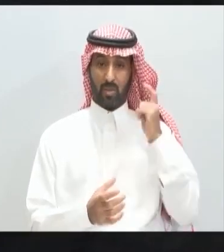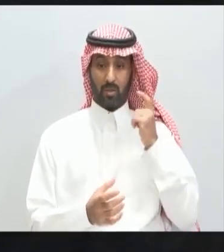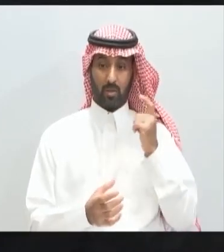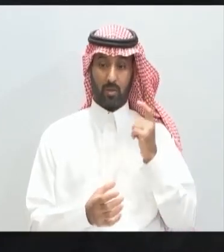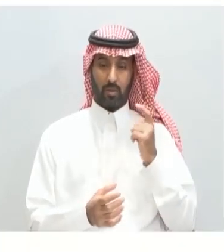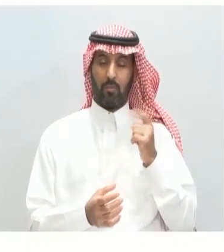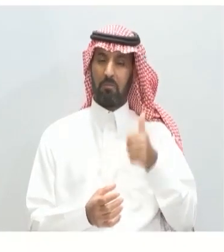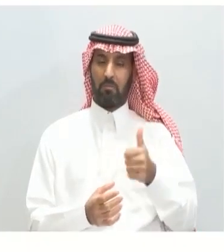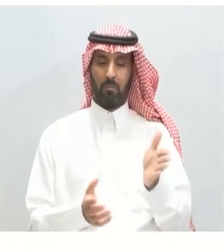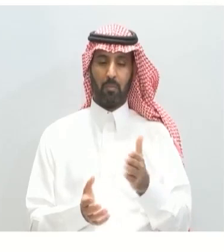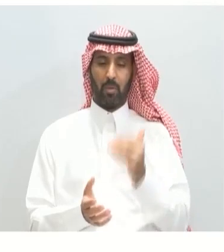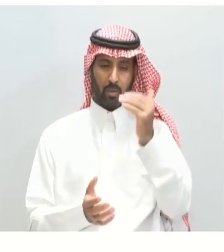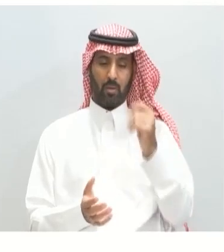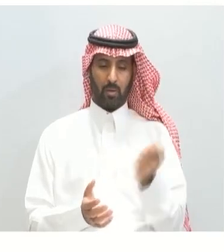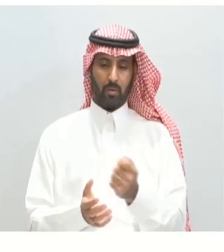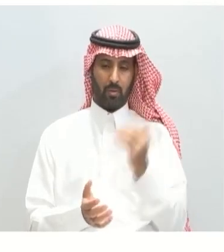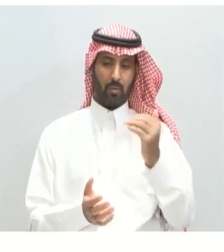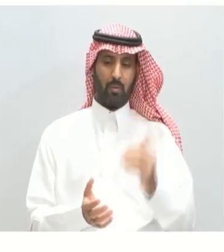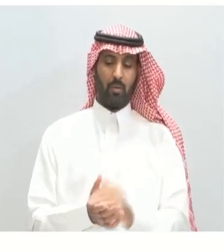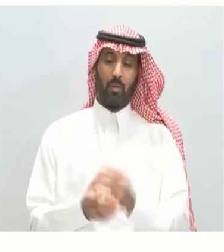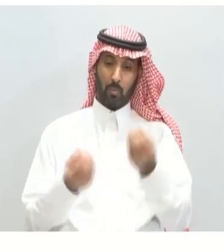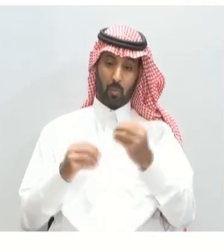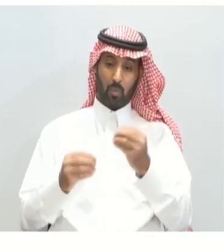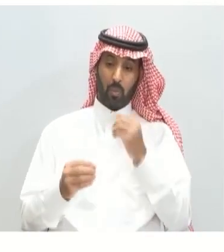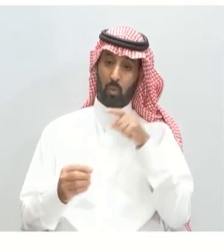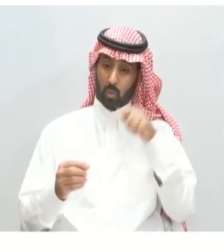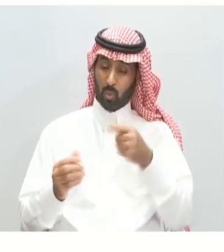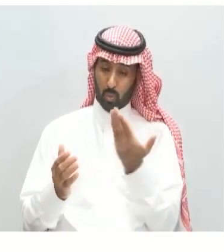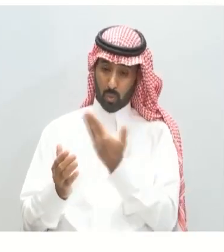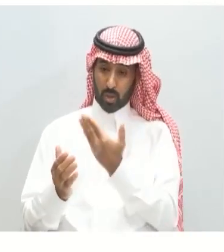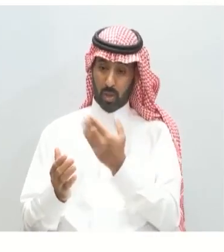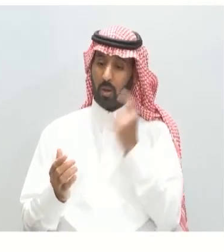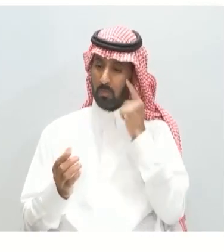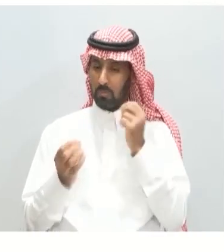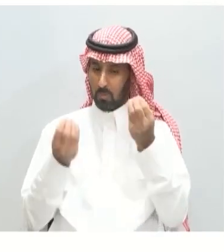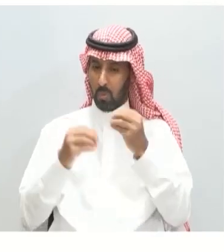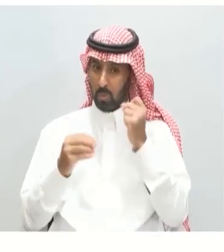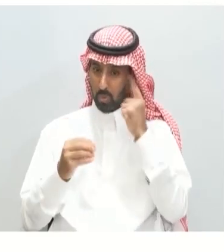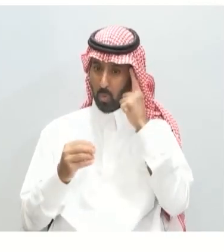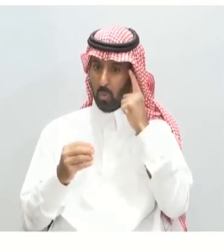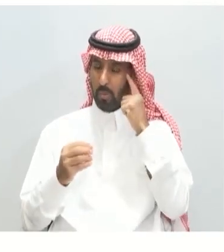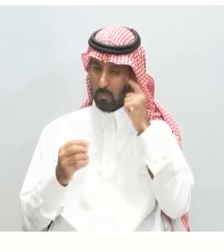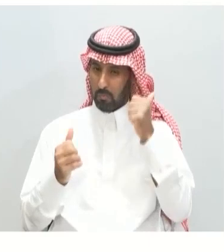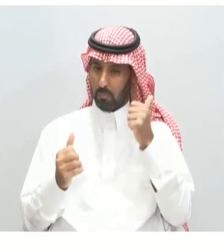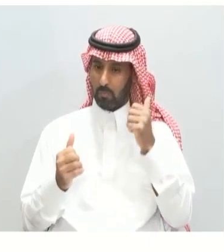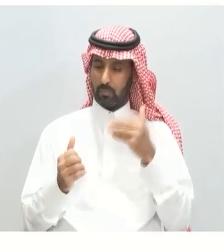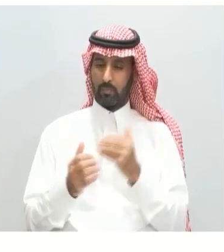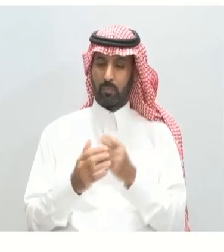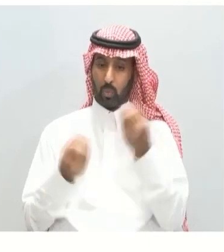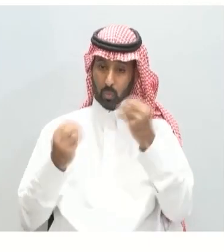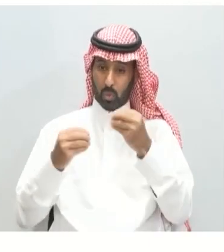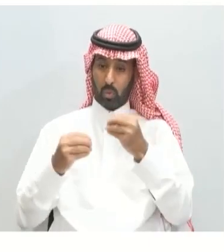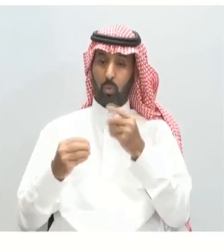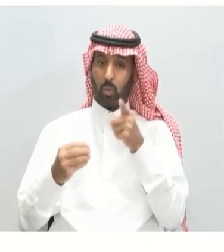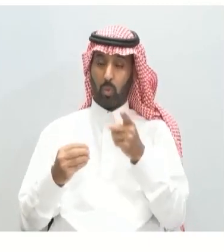Very good. But I have written here, the more you read, the smarter you get. The more you